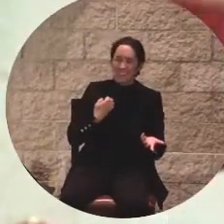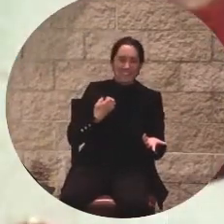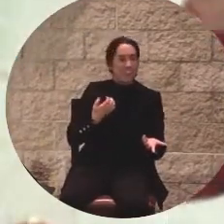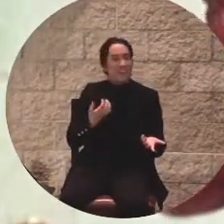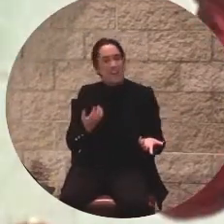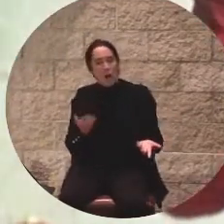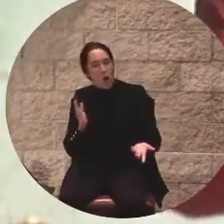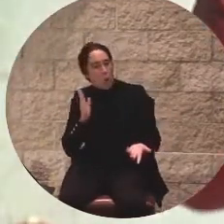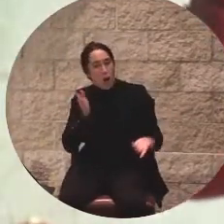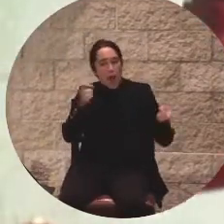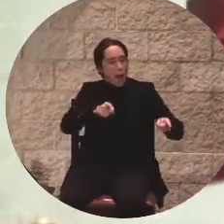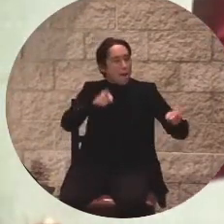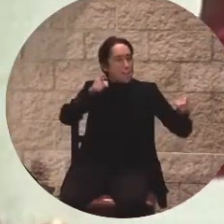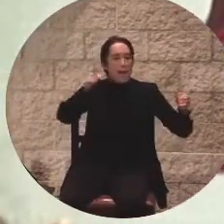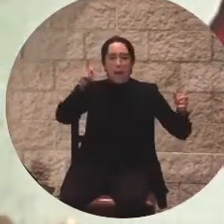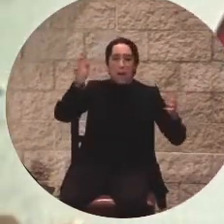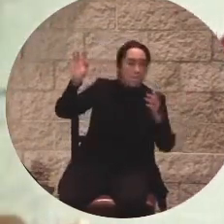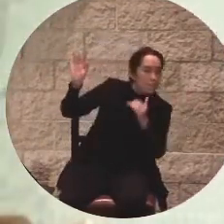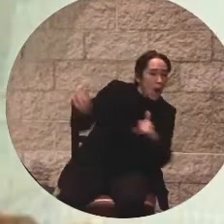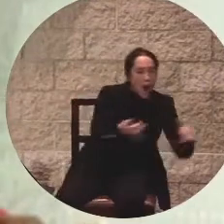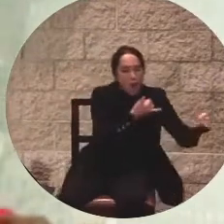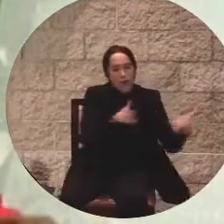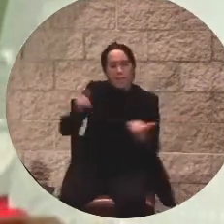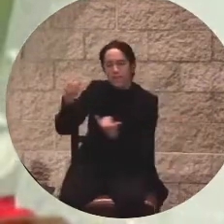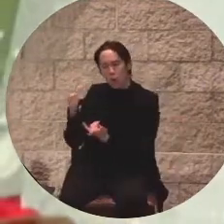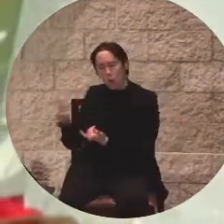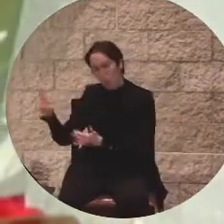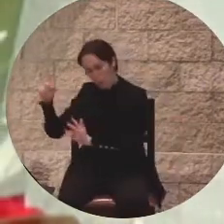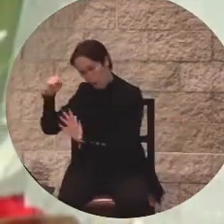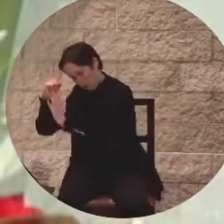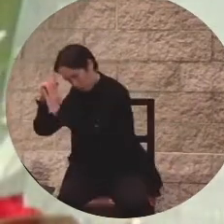or thoughts devotional.